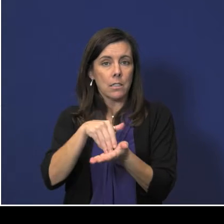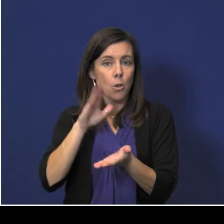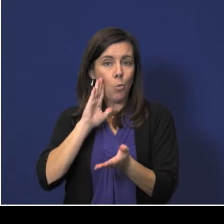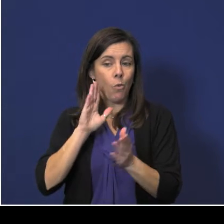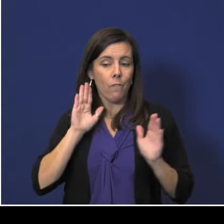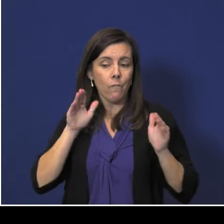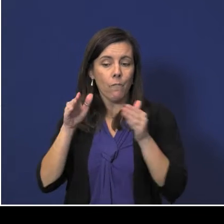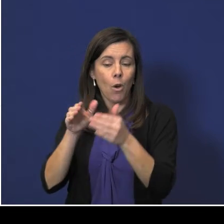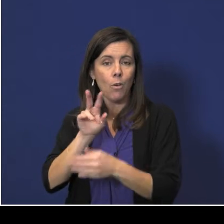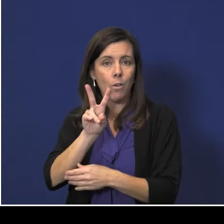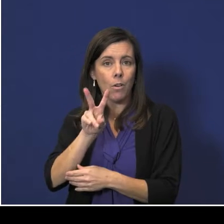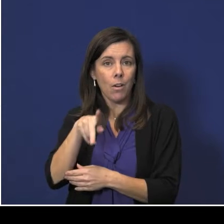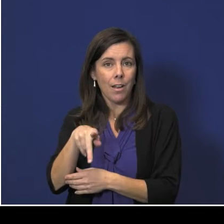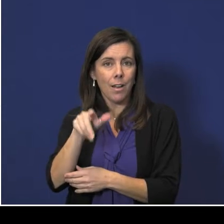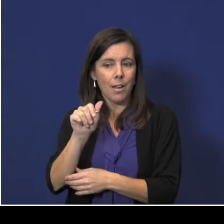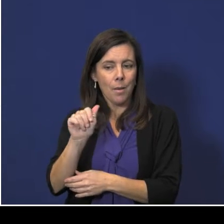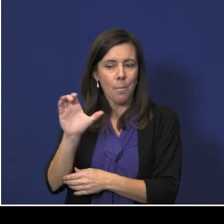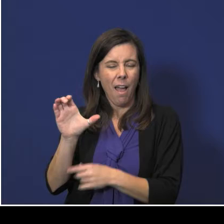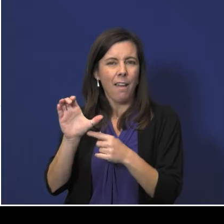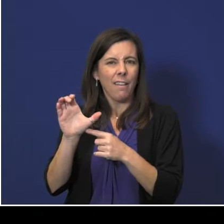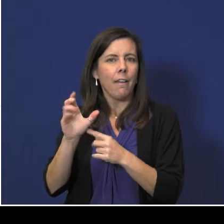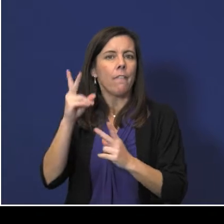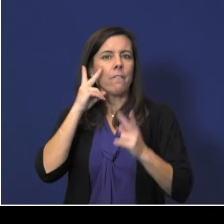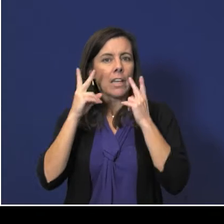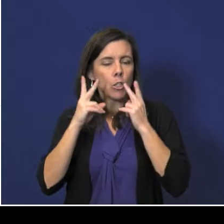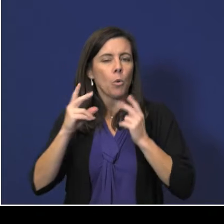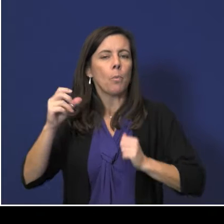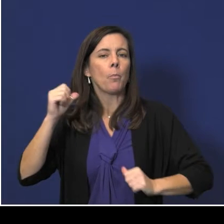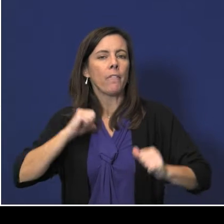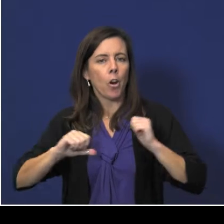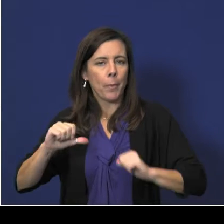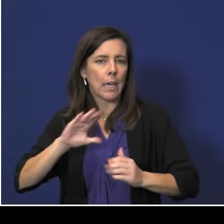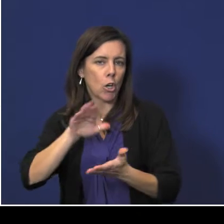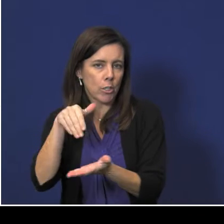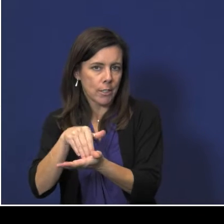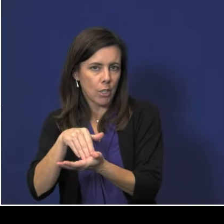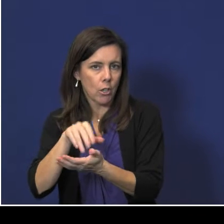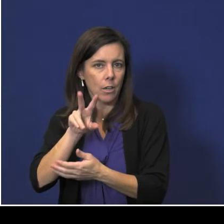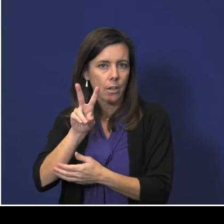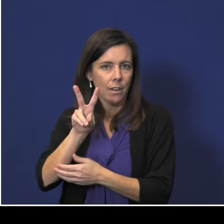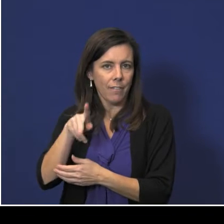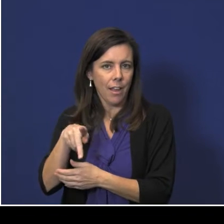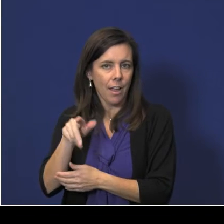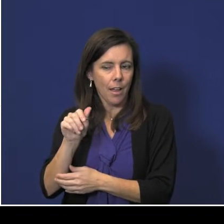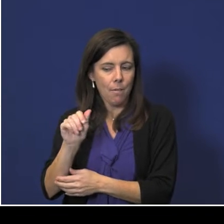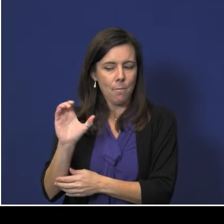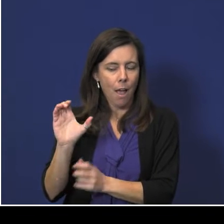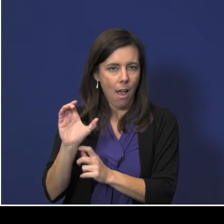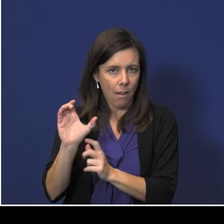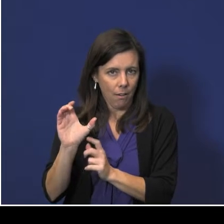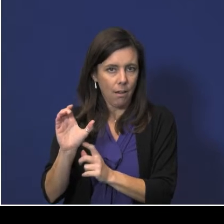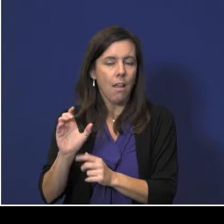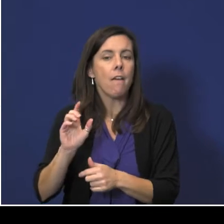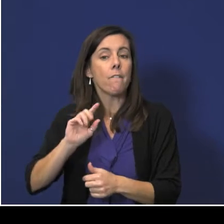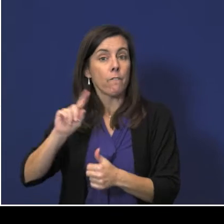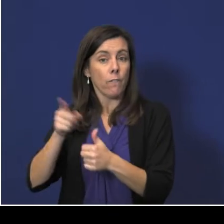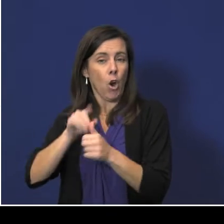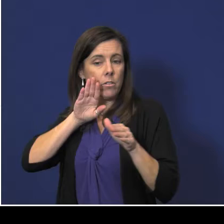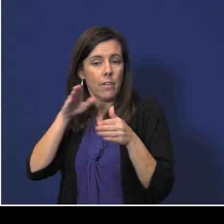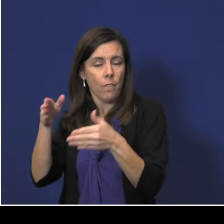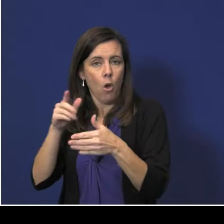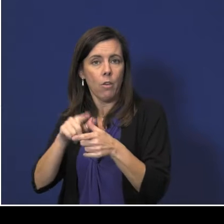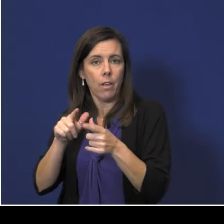which we've shortened from Visual Performing Arts Center, in all of those meetings first, and we're going to walk you through all of them,